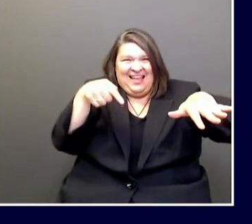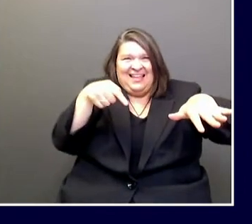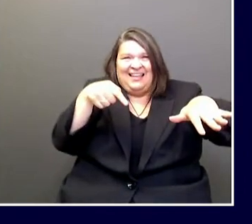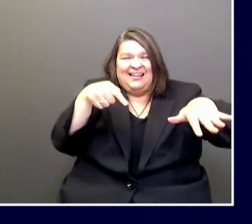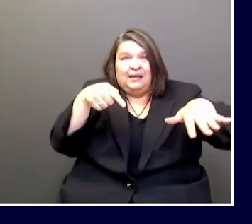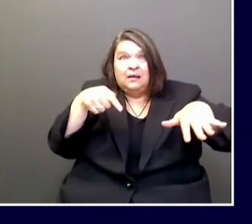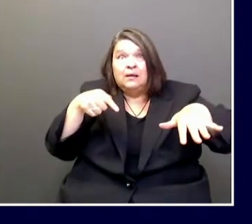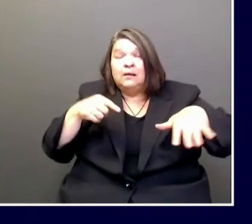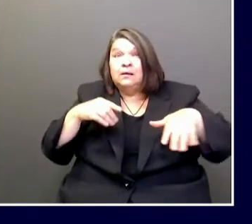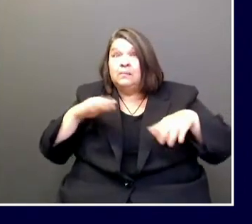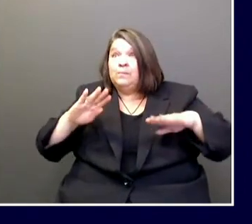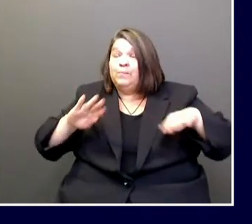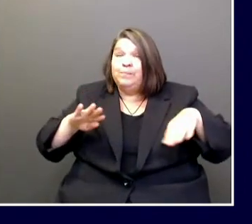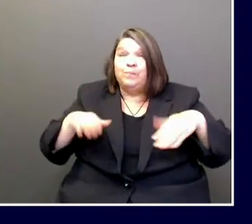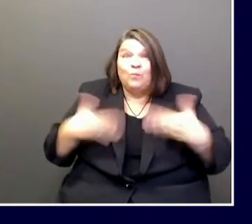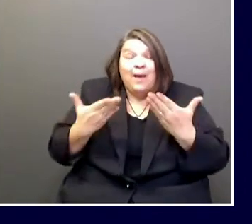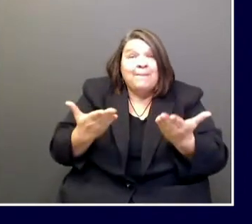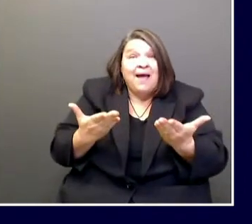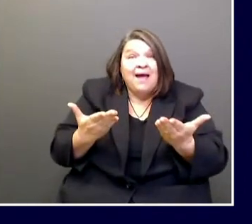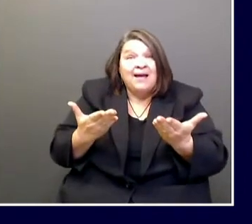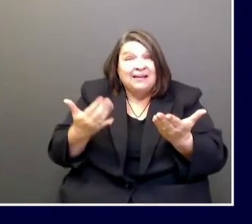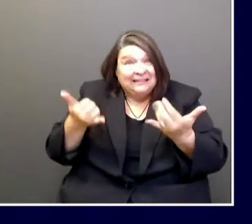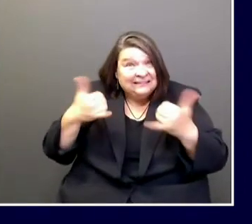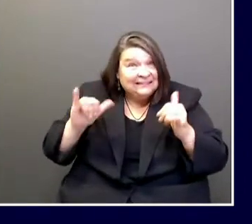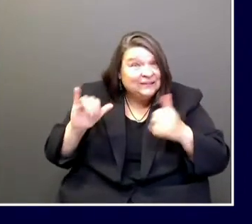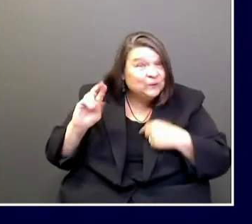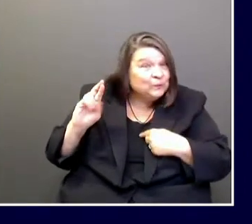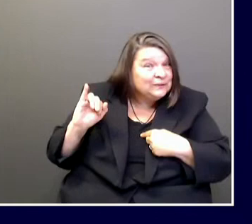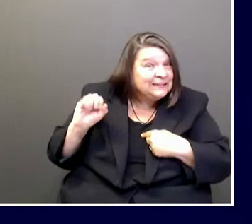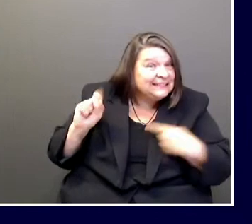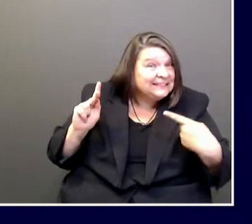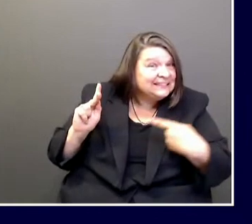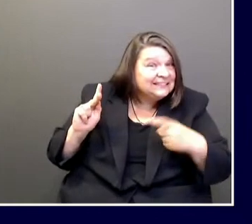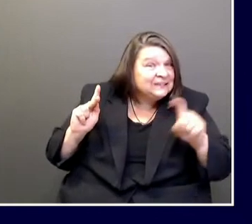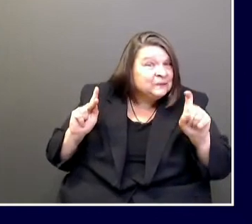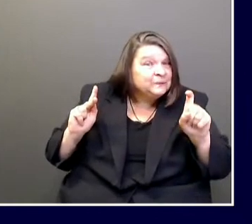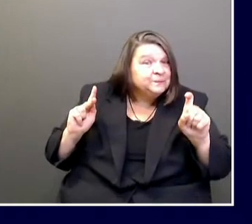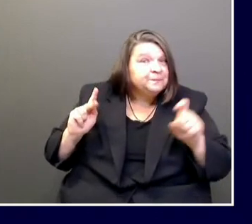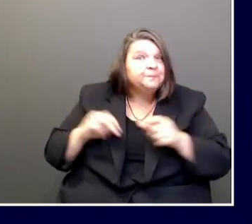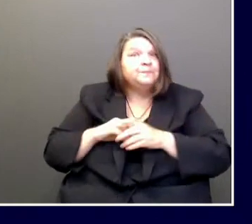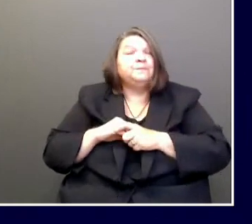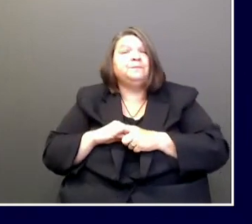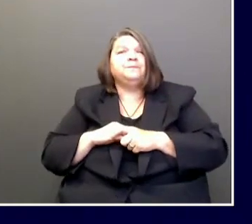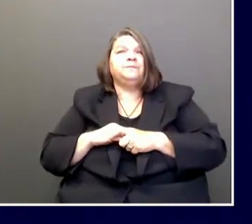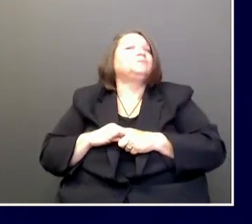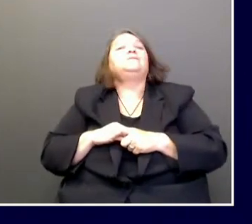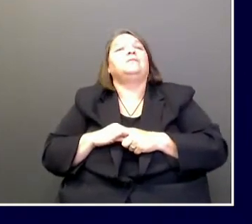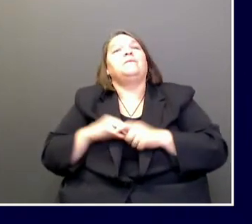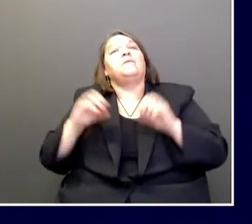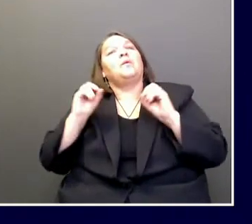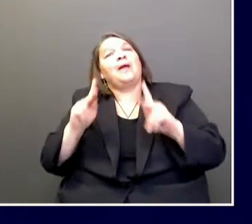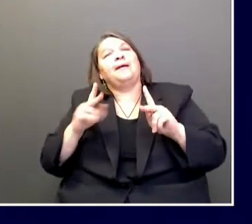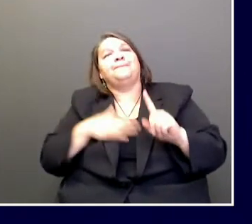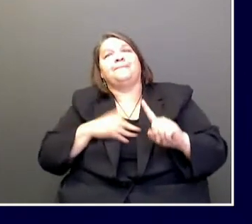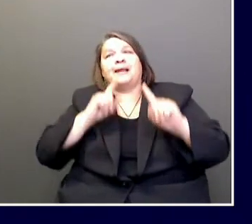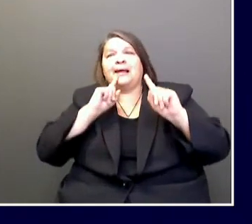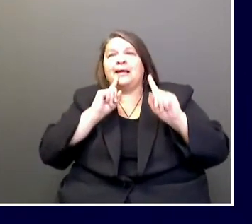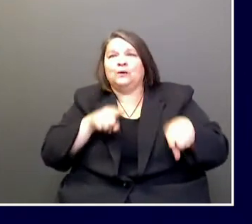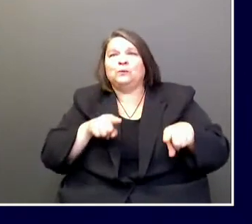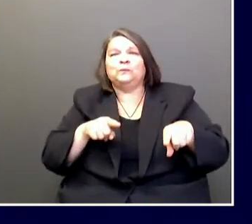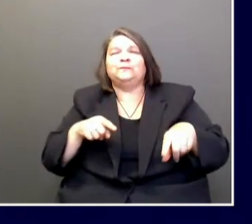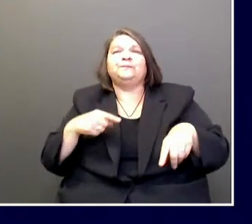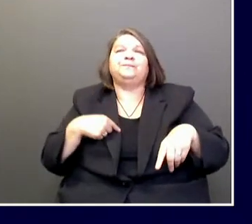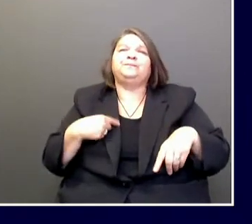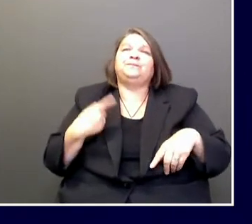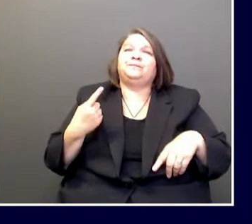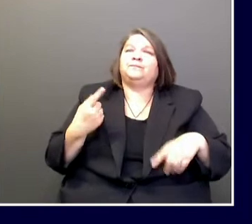I guess? Eric, I'm gonna do what I've always tried to avoid doing, which is by giving you a yes and no answer. Yes,